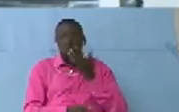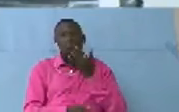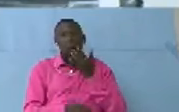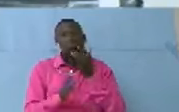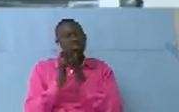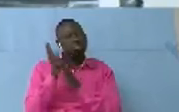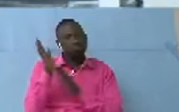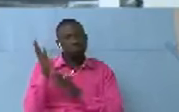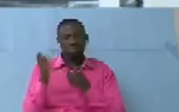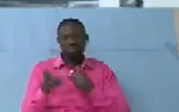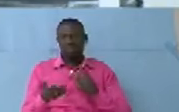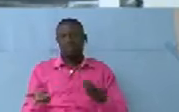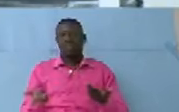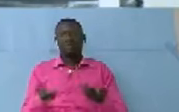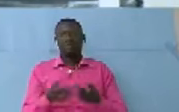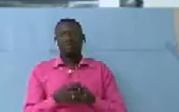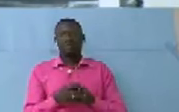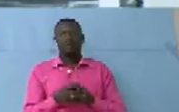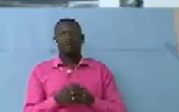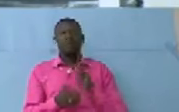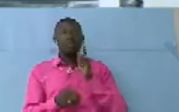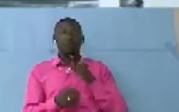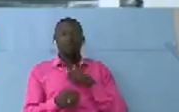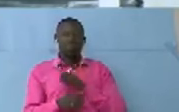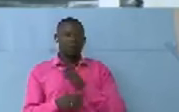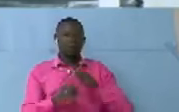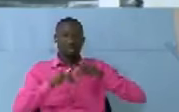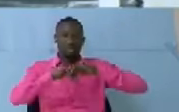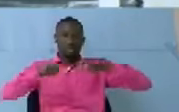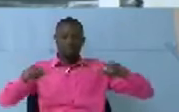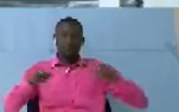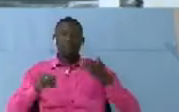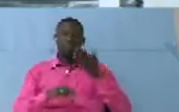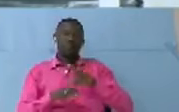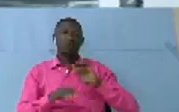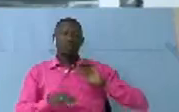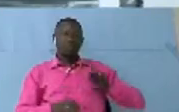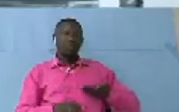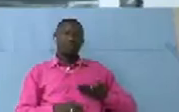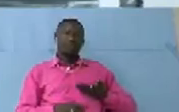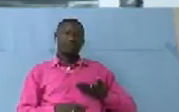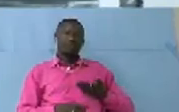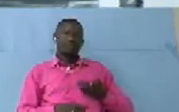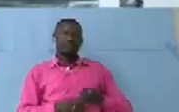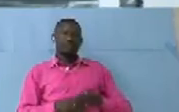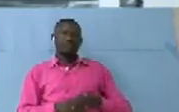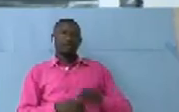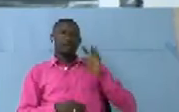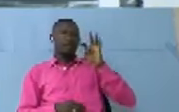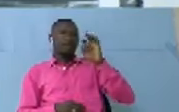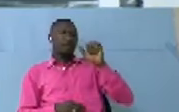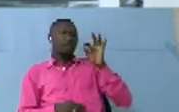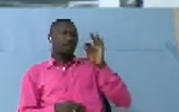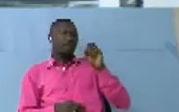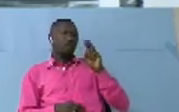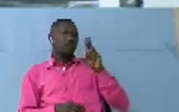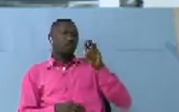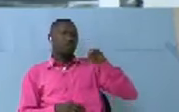urinated. But he yen muso separate le. But we were separated from the women. Fatumata Jawara. Fatumata